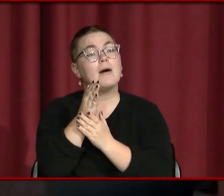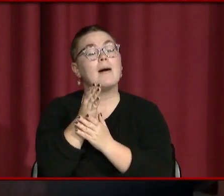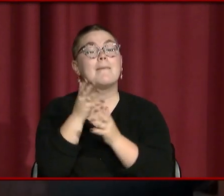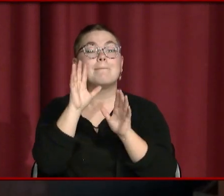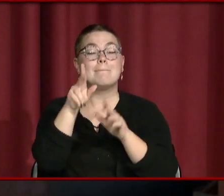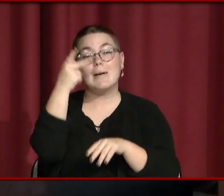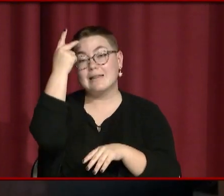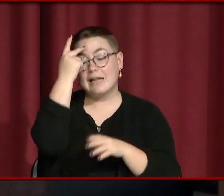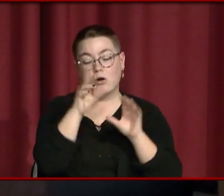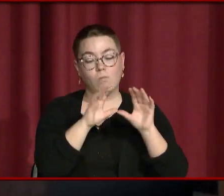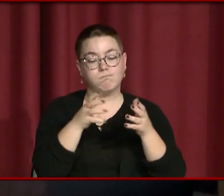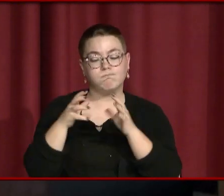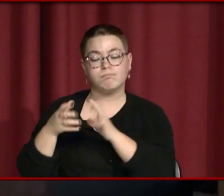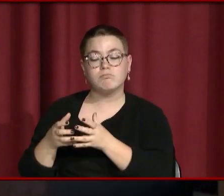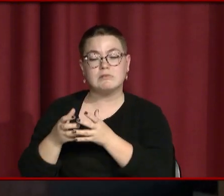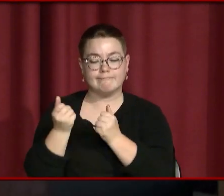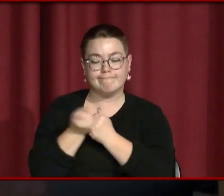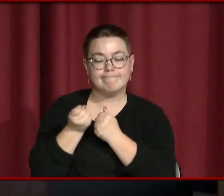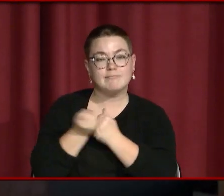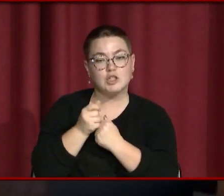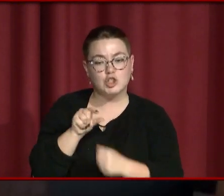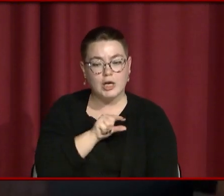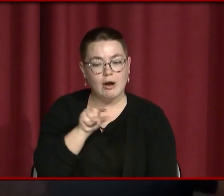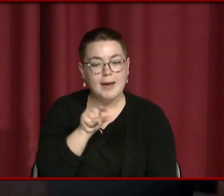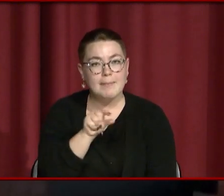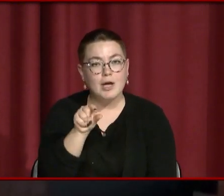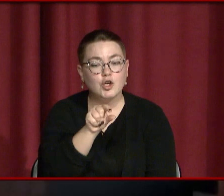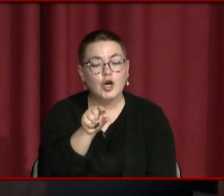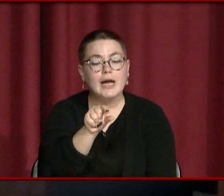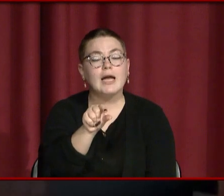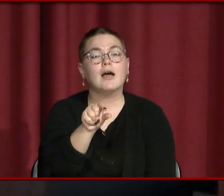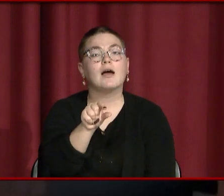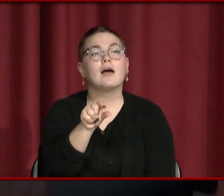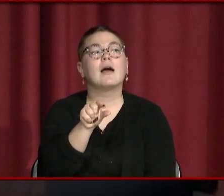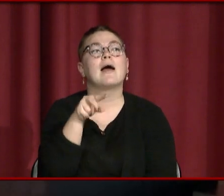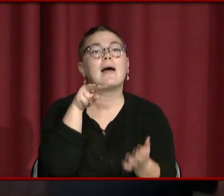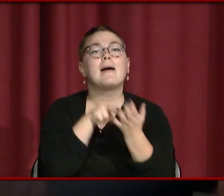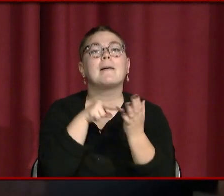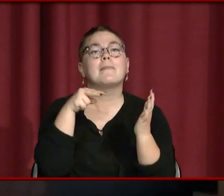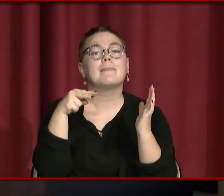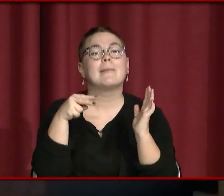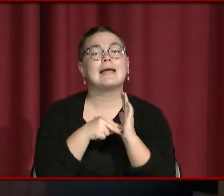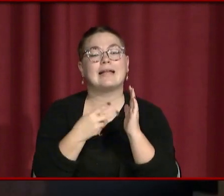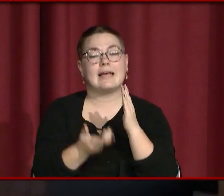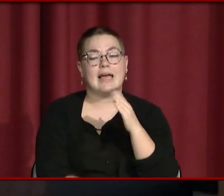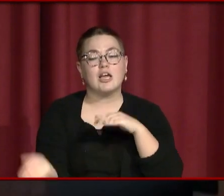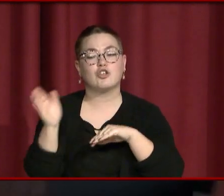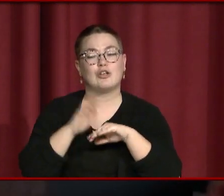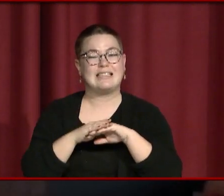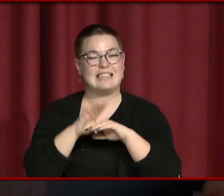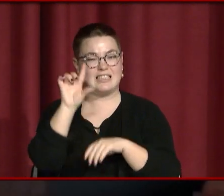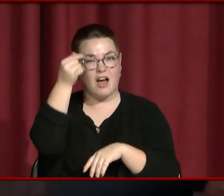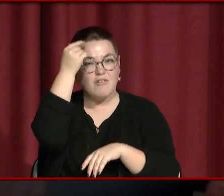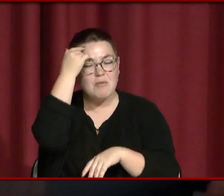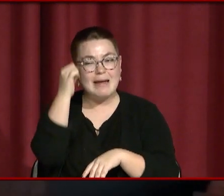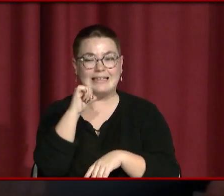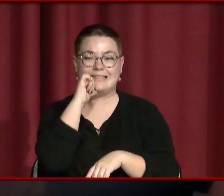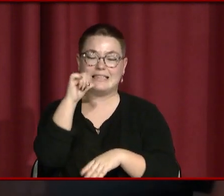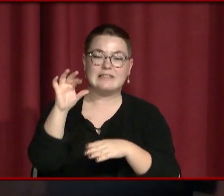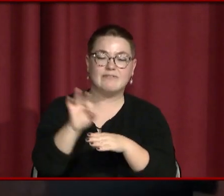long history of it here in Ohio, increases governmental dysfunction, it increases